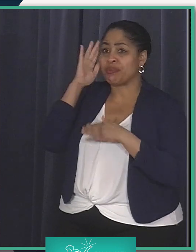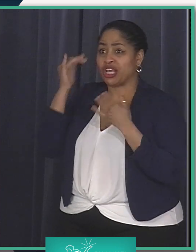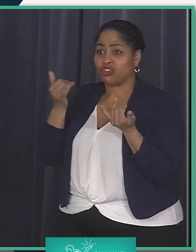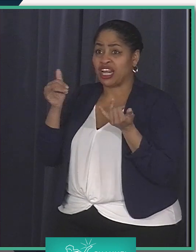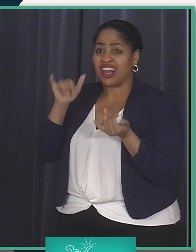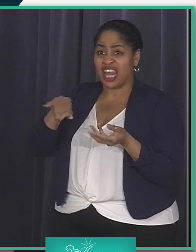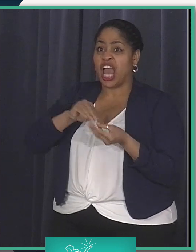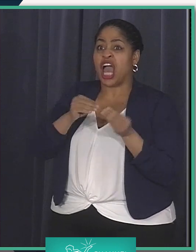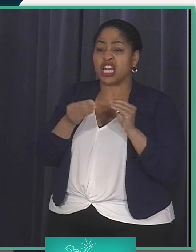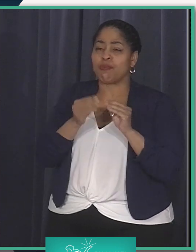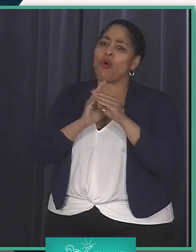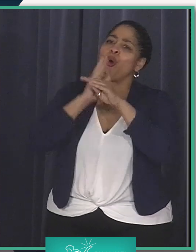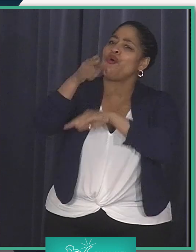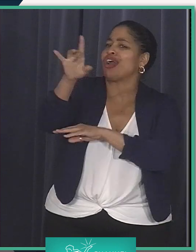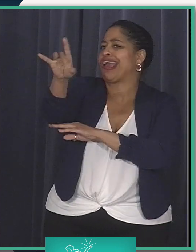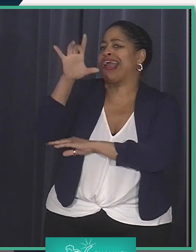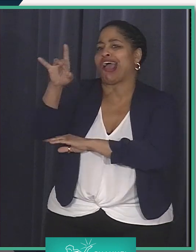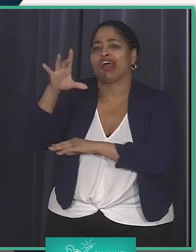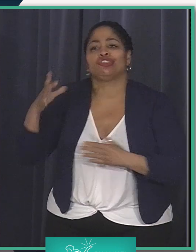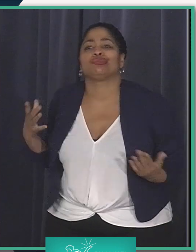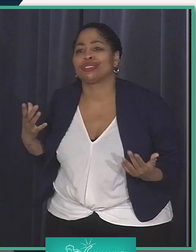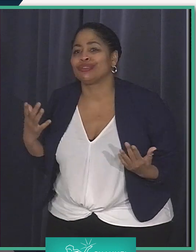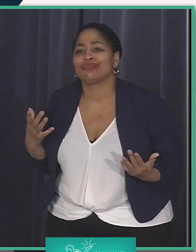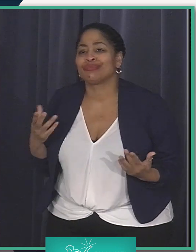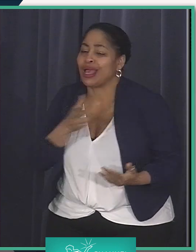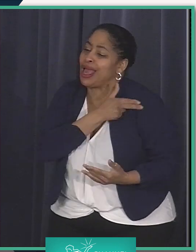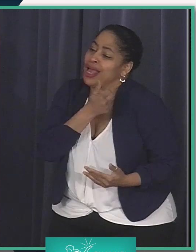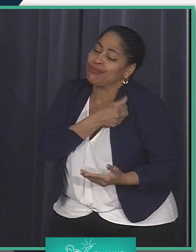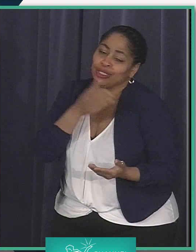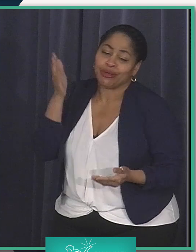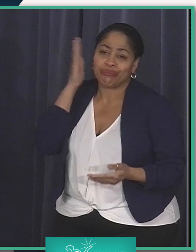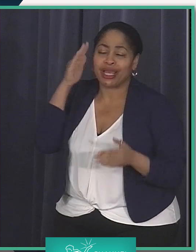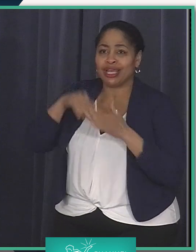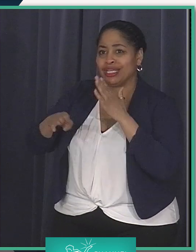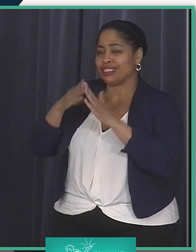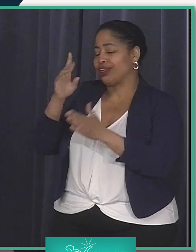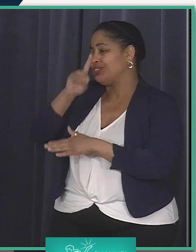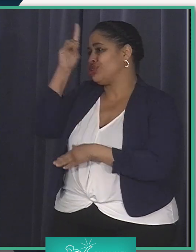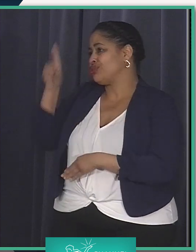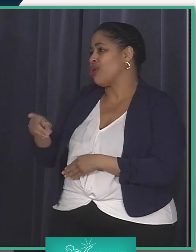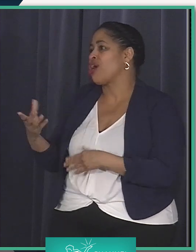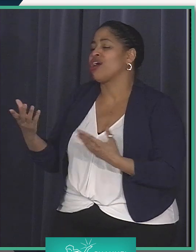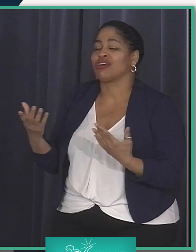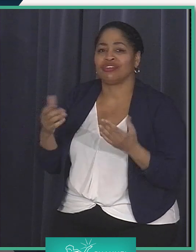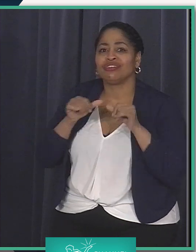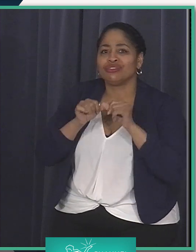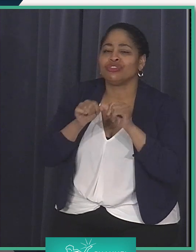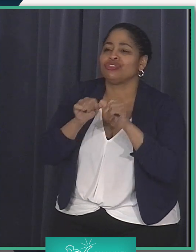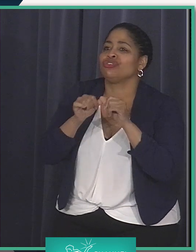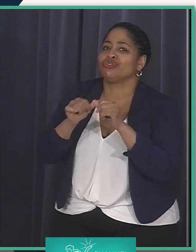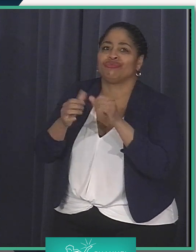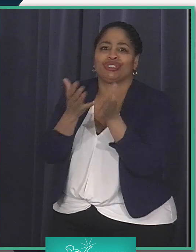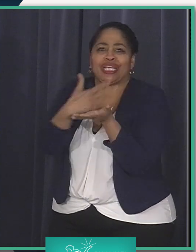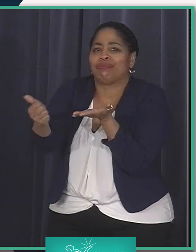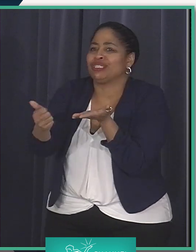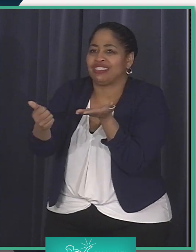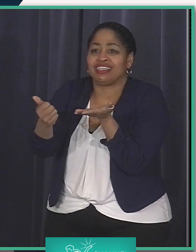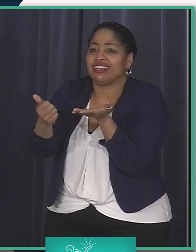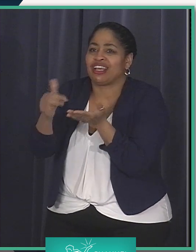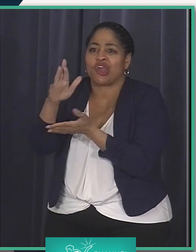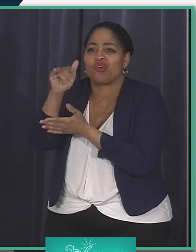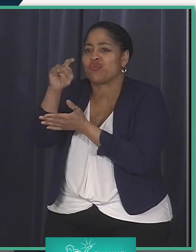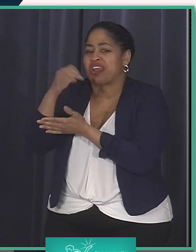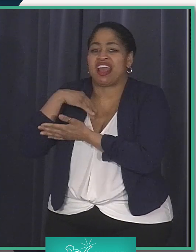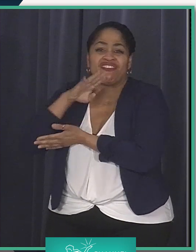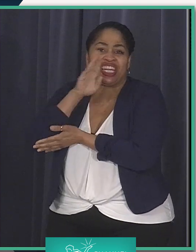700 number is now over 800. So the hospital beds in this city continue to be empty at a rate I've never